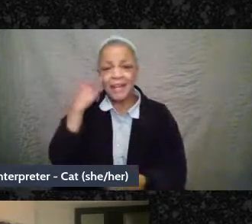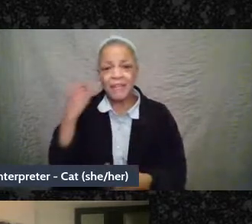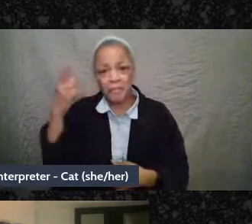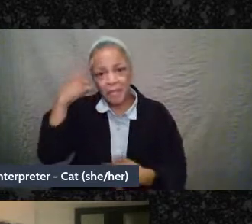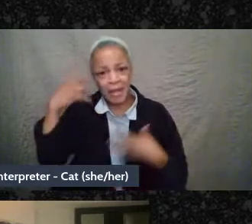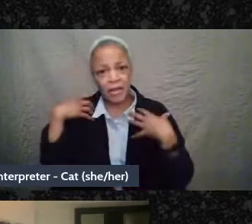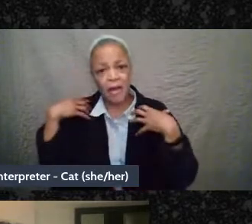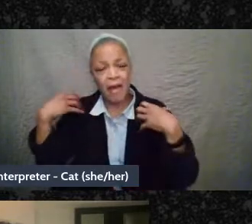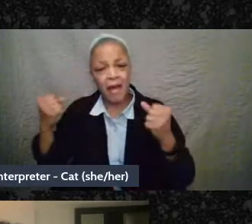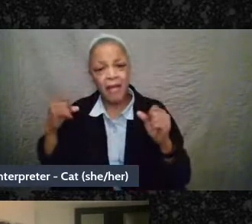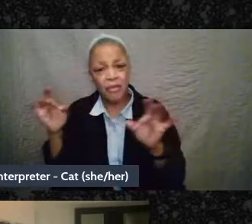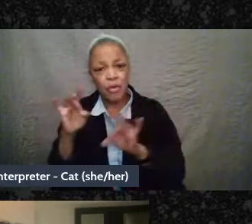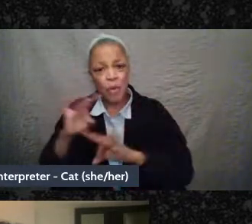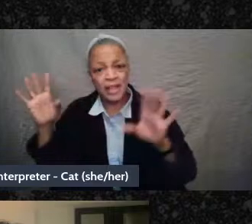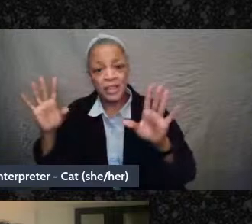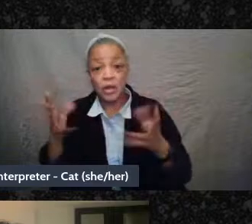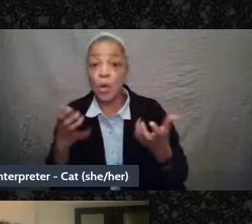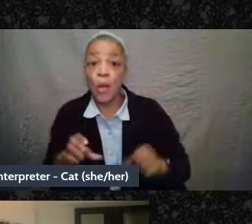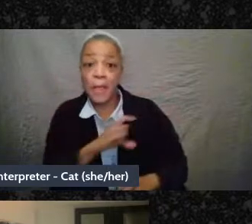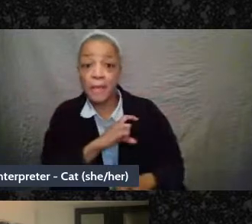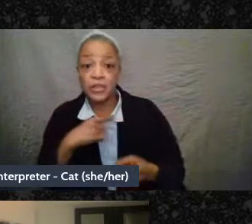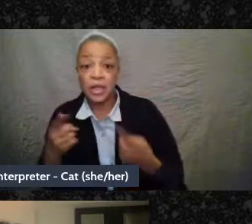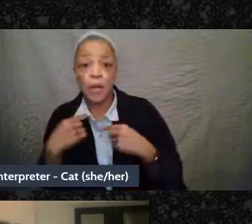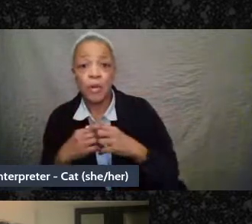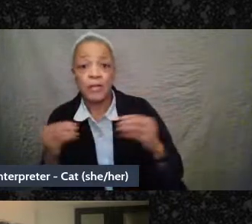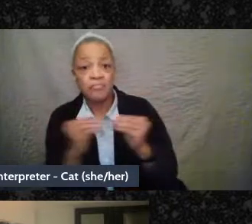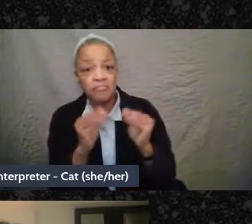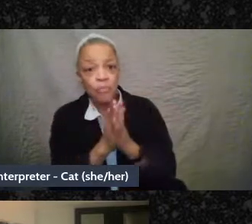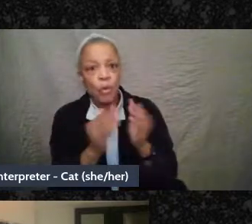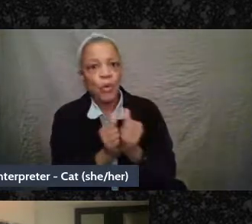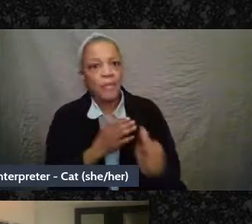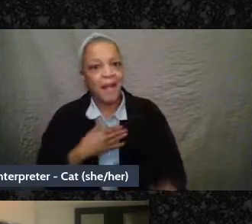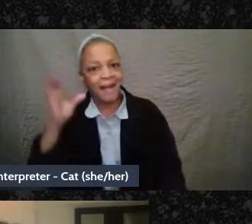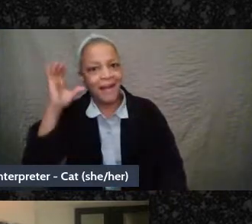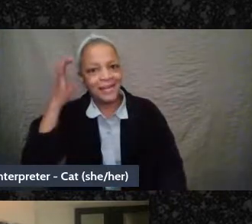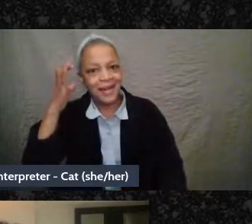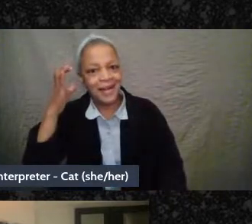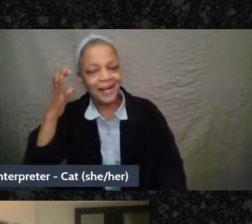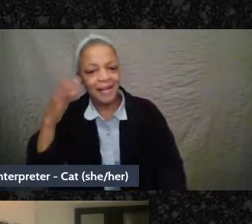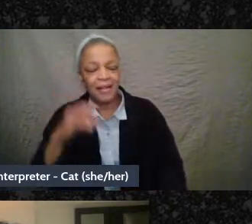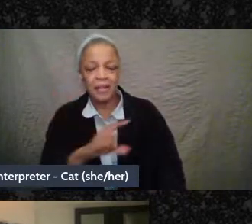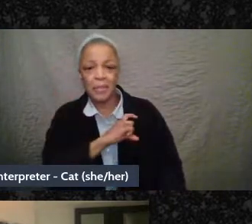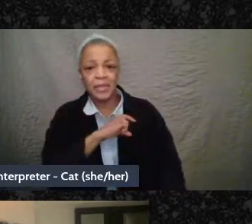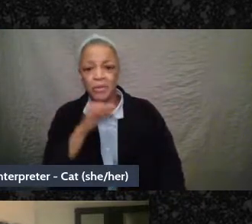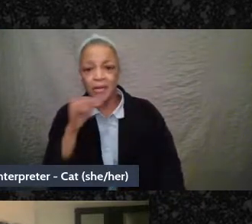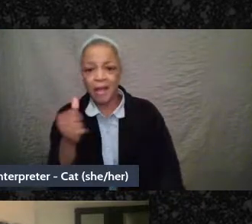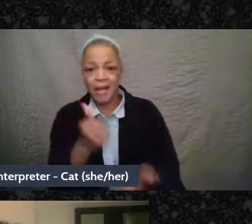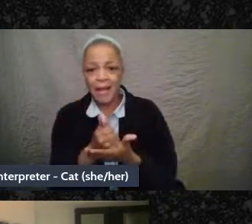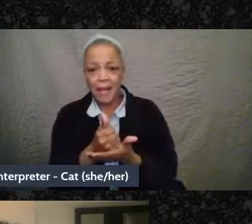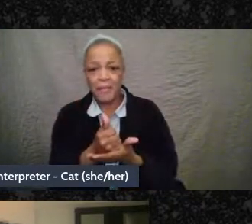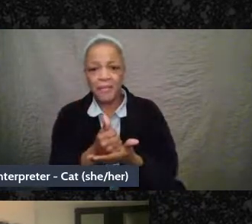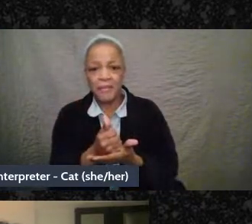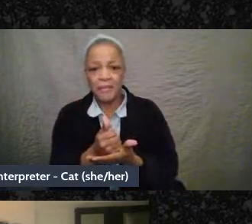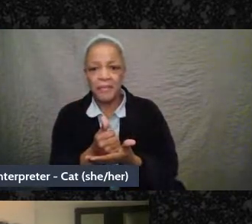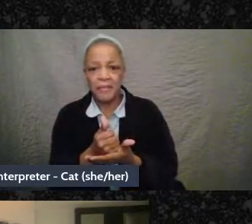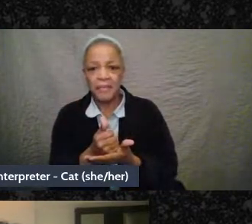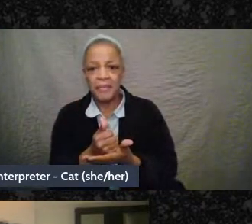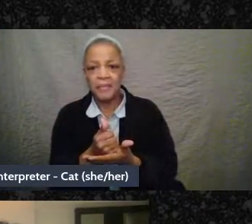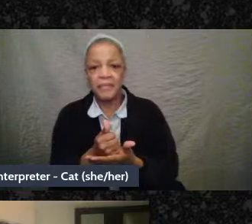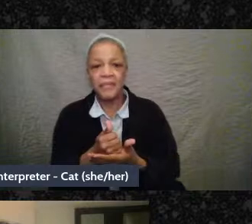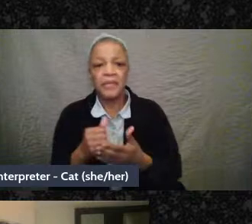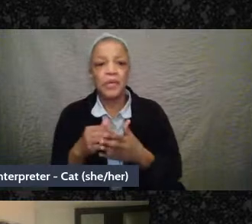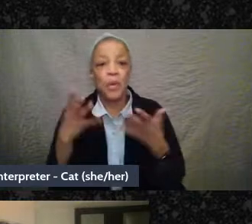don't want the police to respond when we get in a fight with our cousin. The police aren't going to do anything after our car is taken. We actually